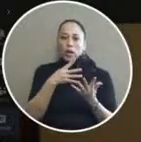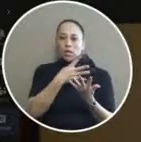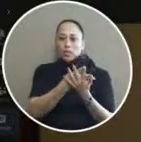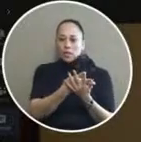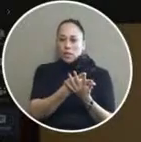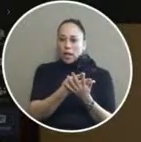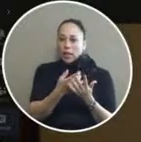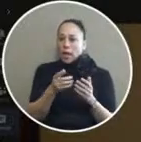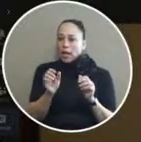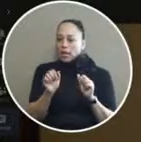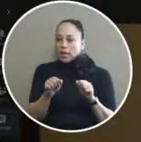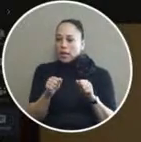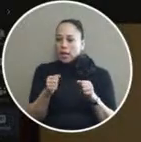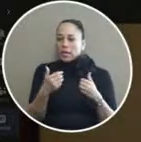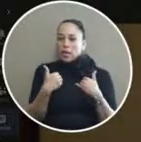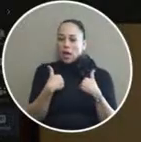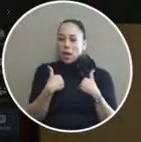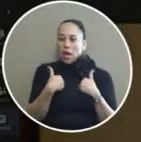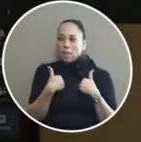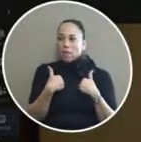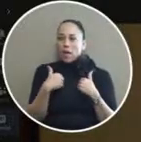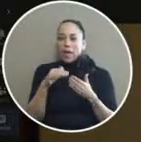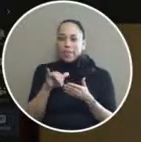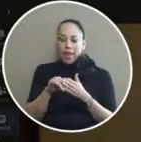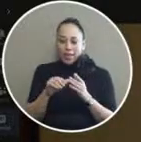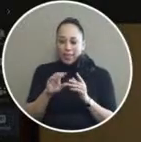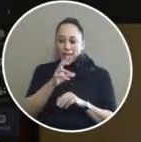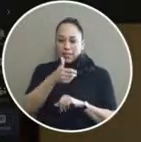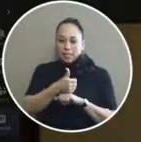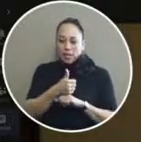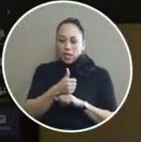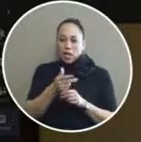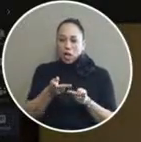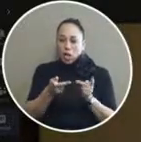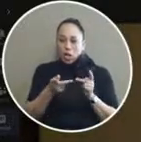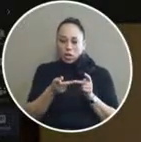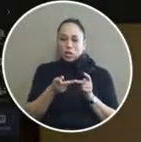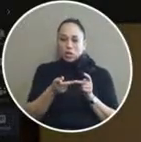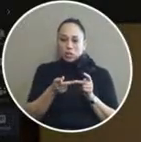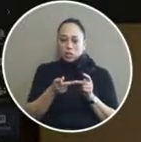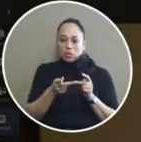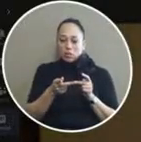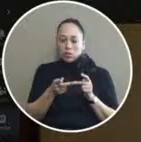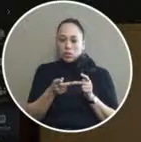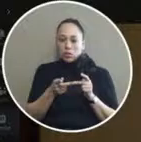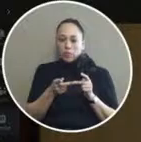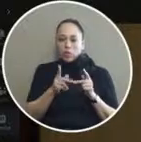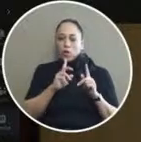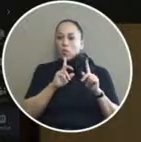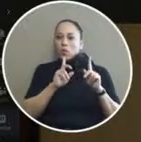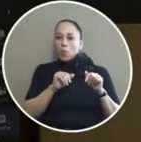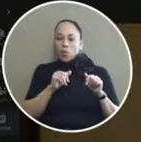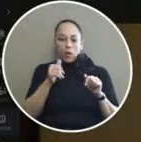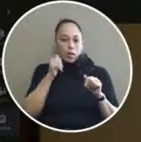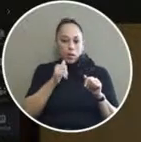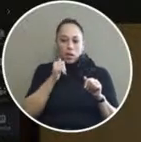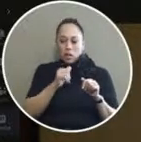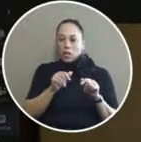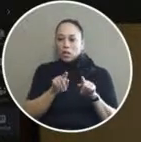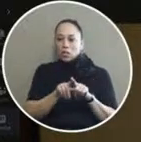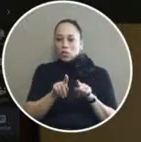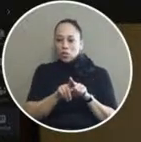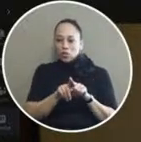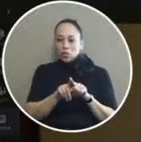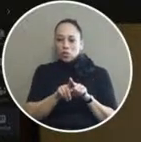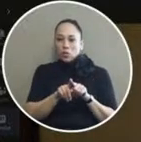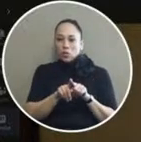Is there an ability to have that setting location be reported daily as well on the